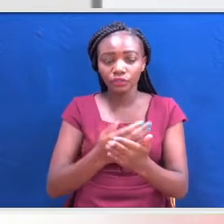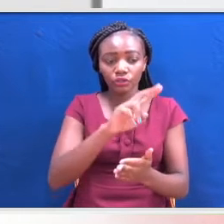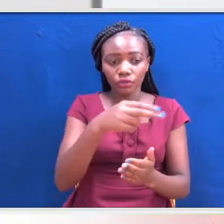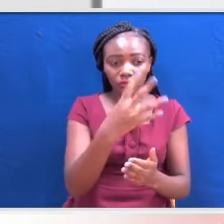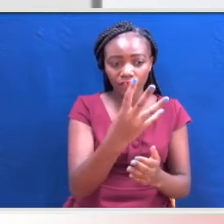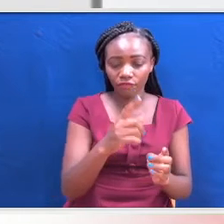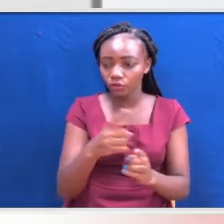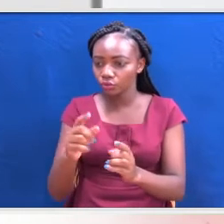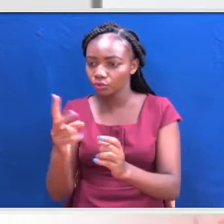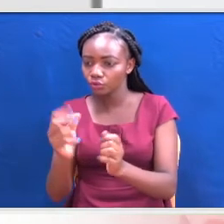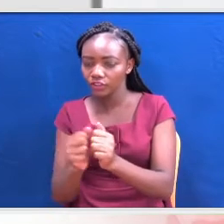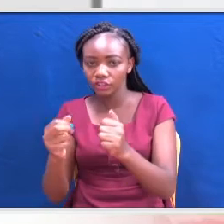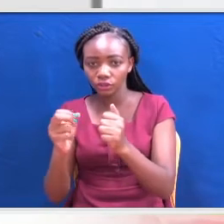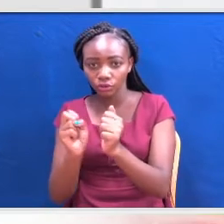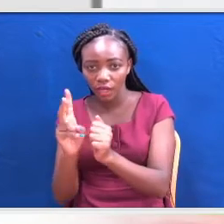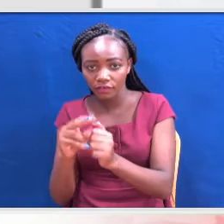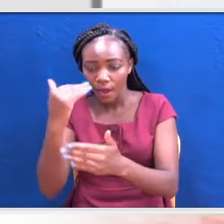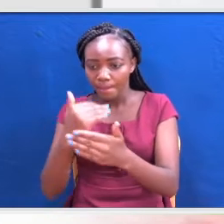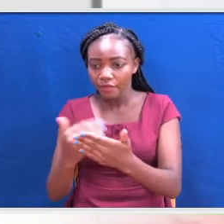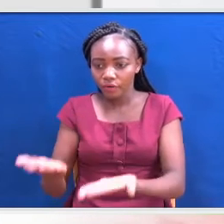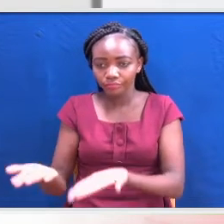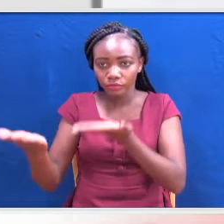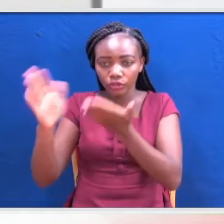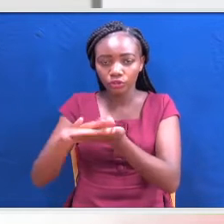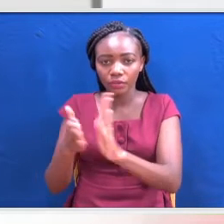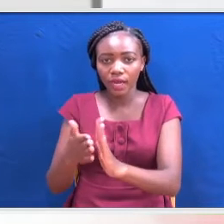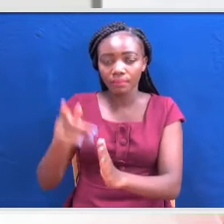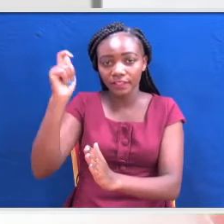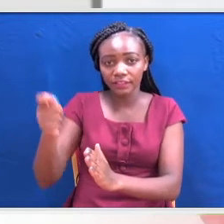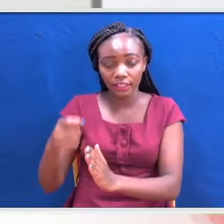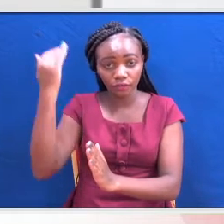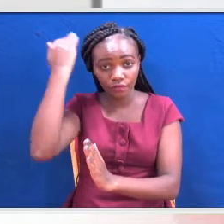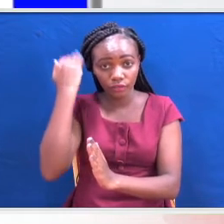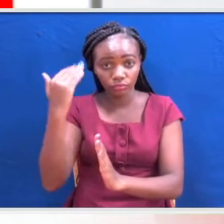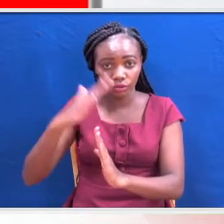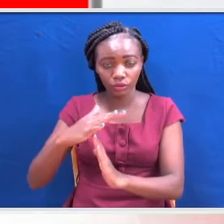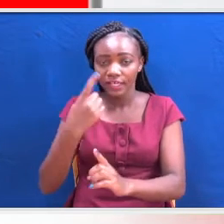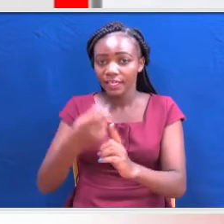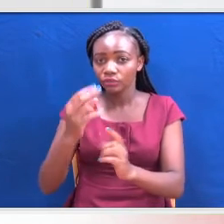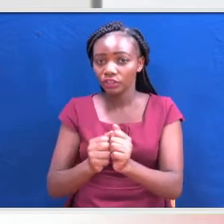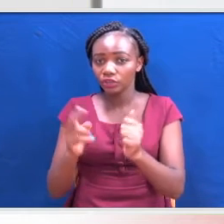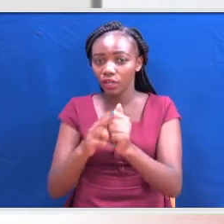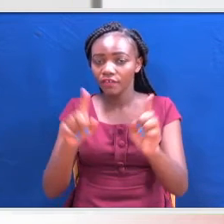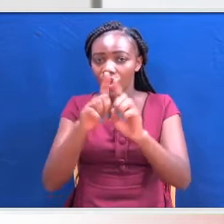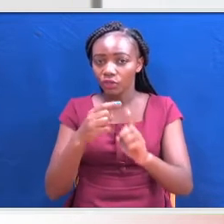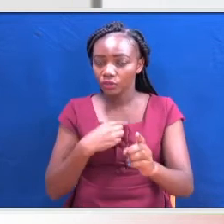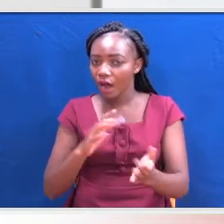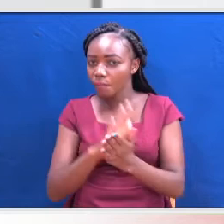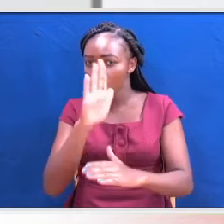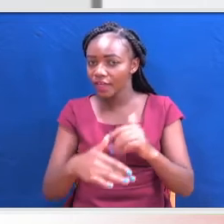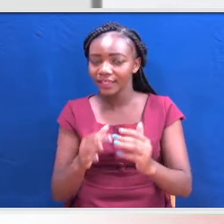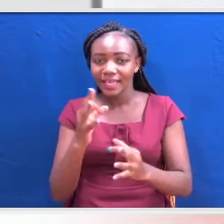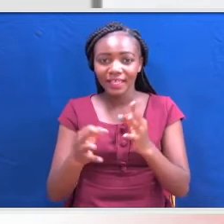2012, before he was promoted to a judge of the Court of Appeal in 2012. his over 33 years of experience in